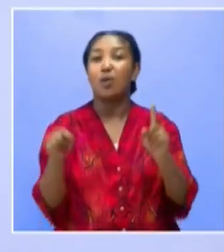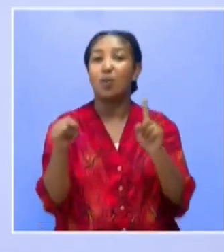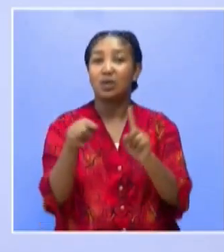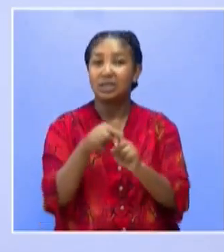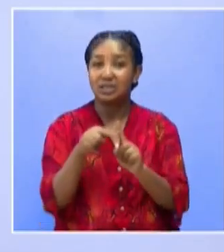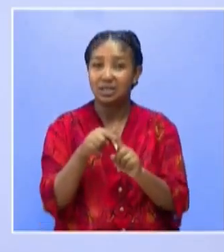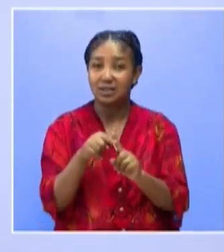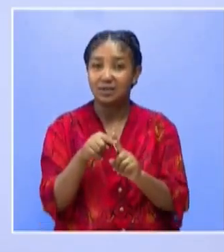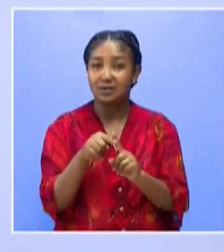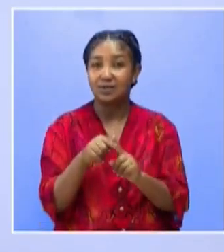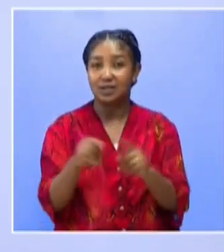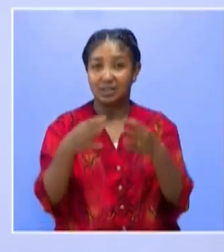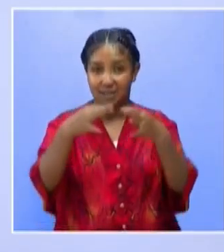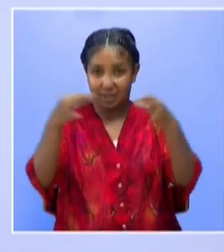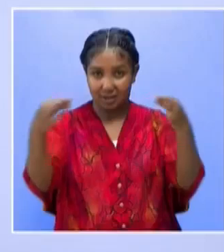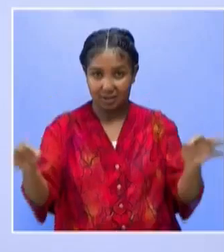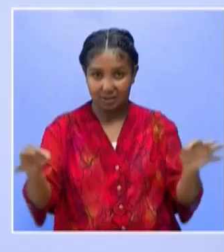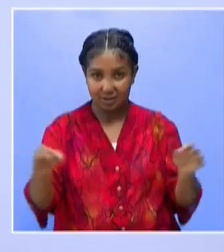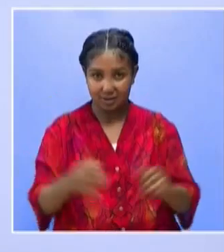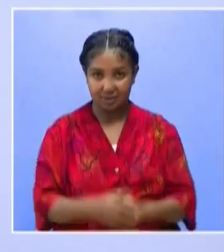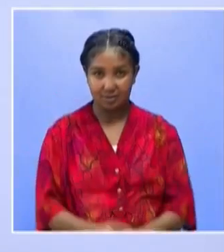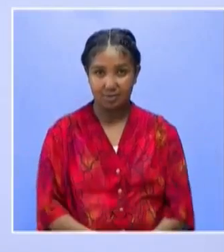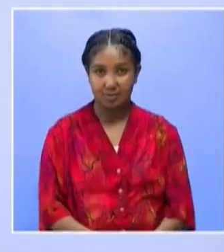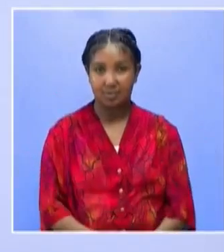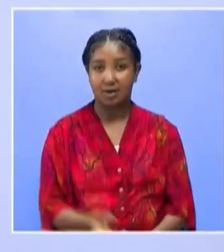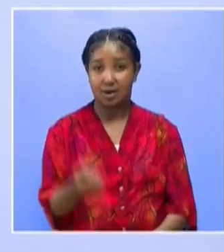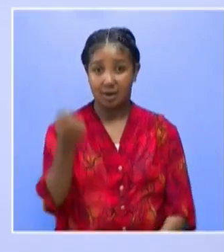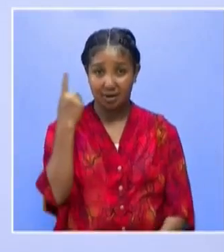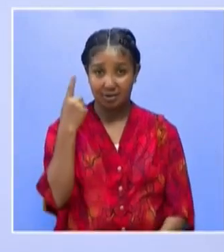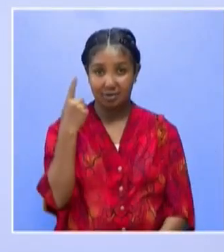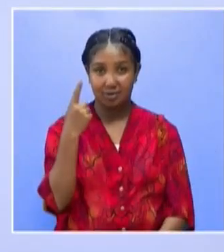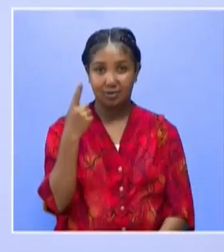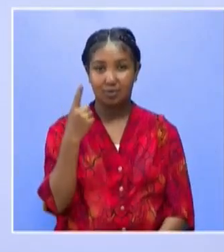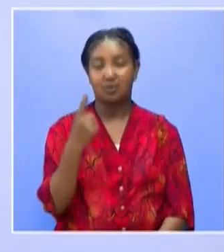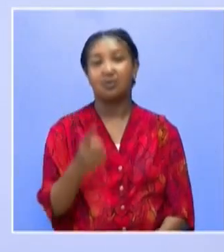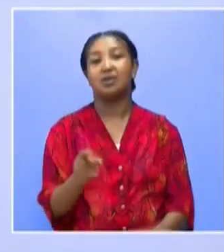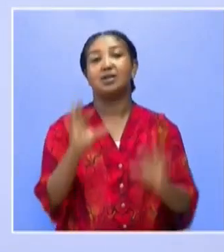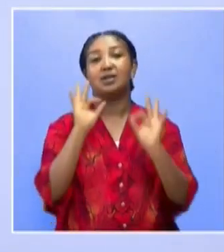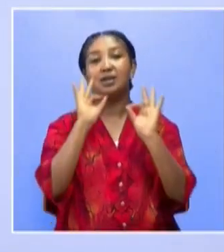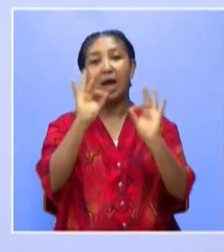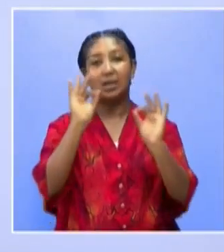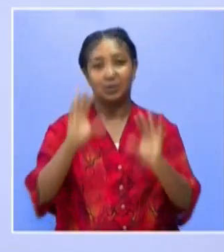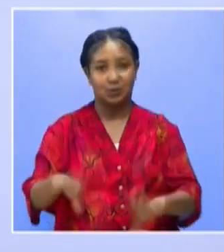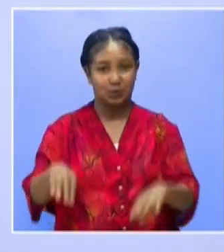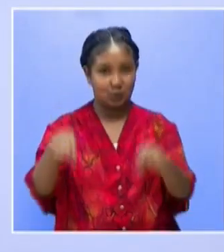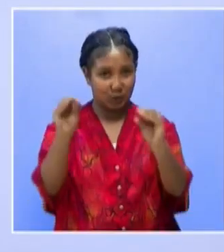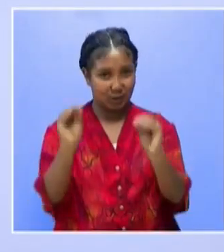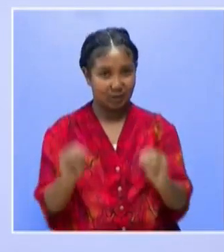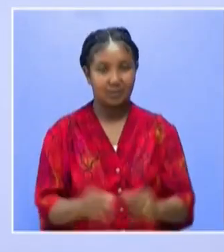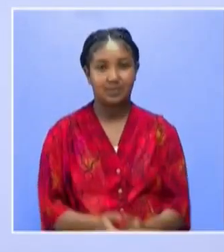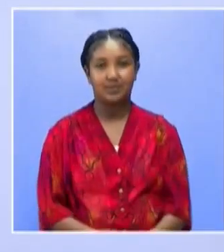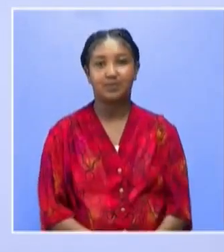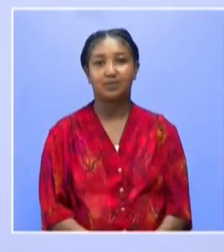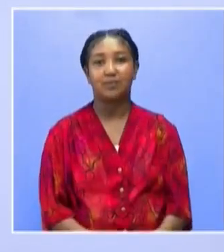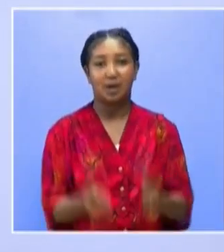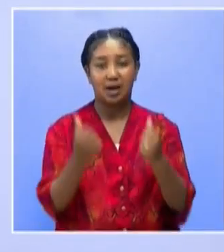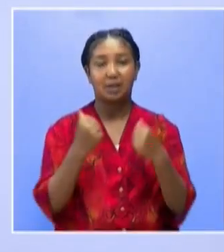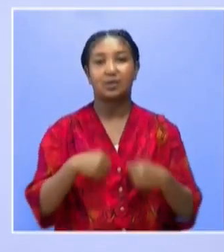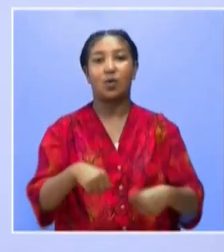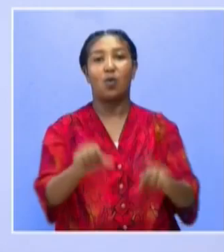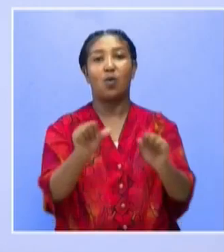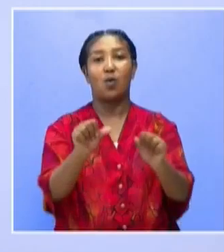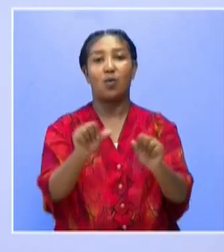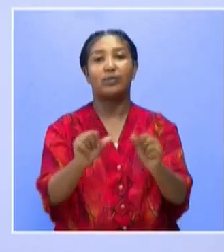affirmative or positive sentence. Am I right? Nice students. Okay, let's go to about